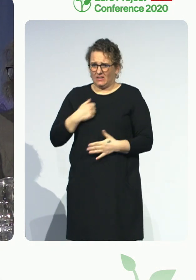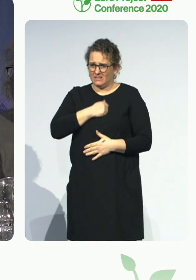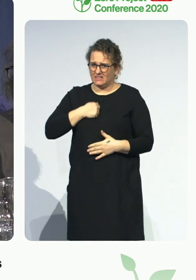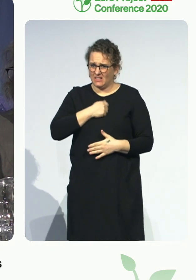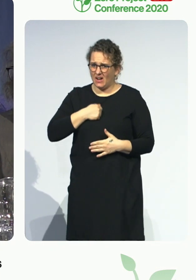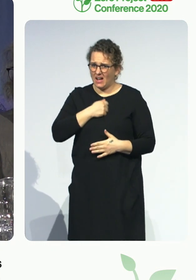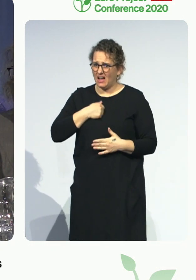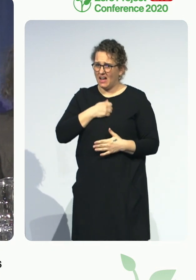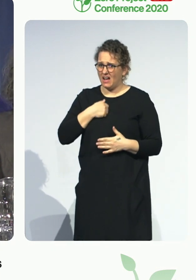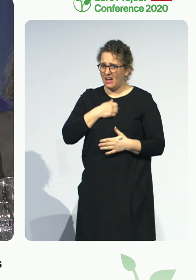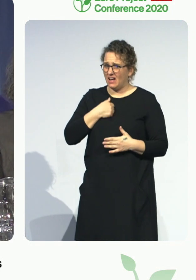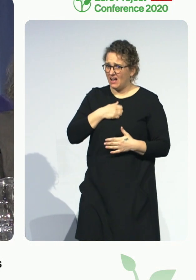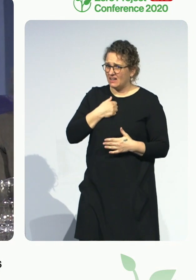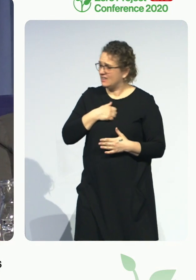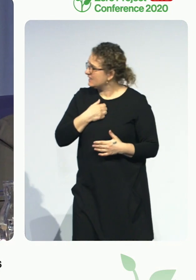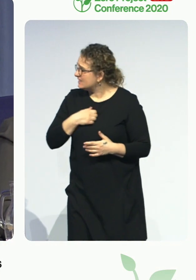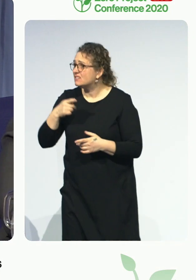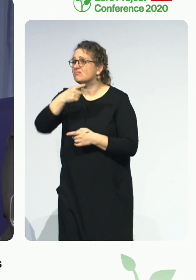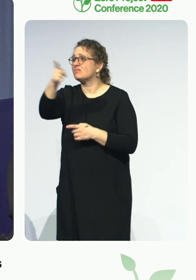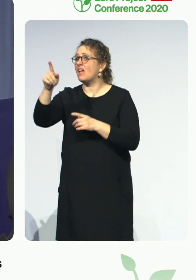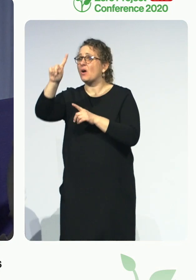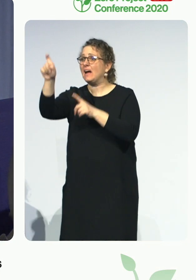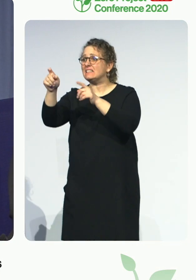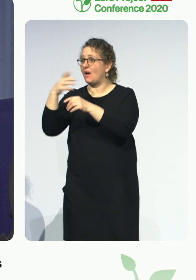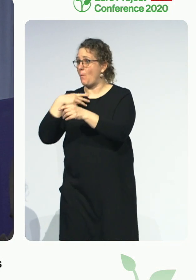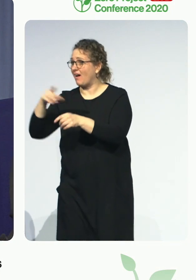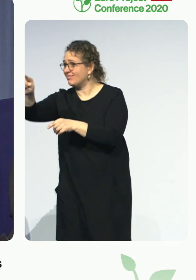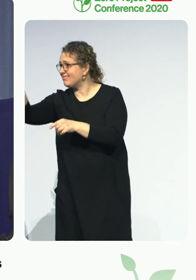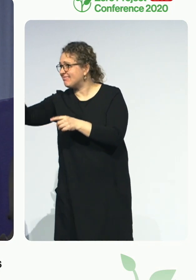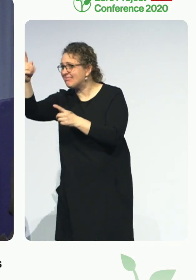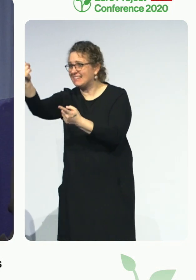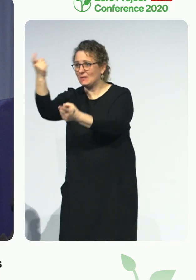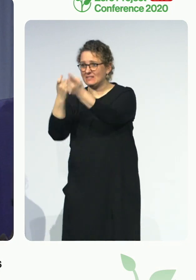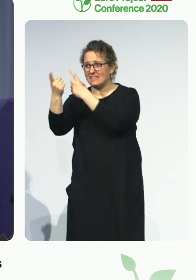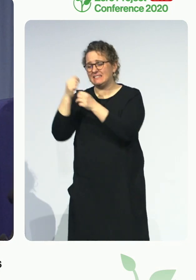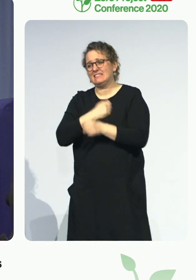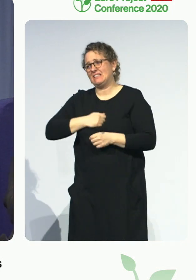I would like to invite you to come forward and ask your questions